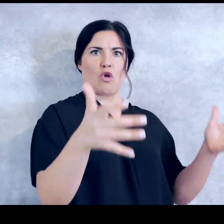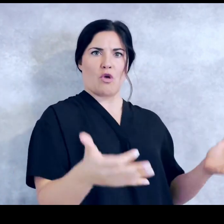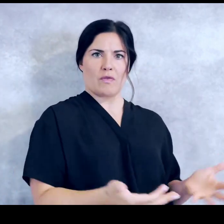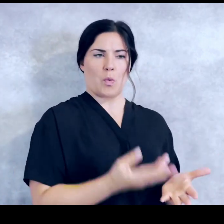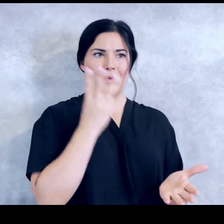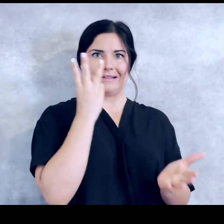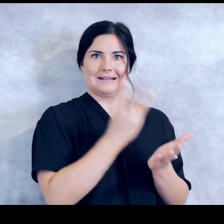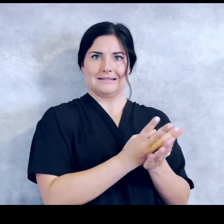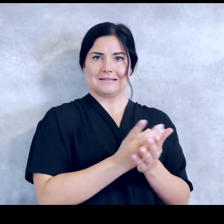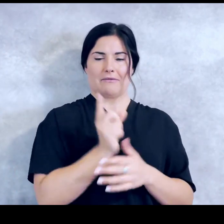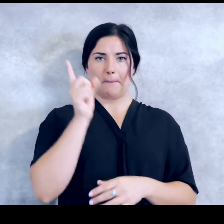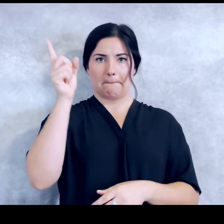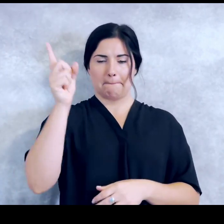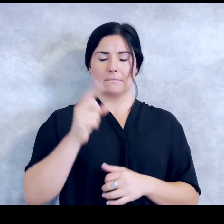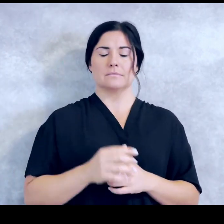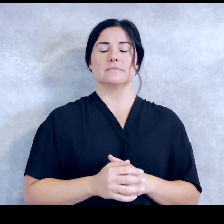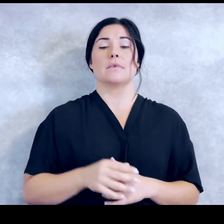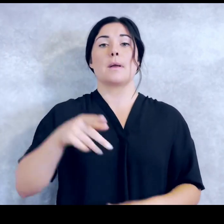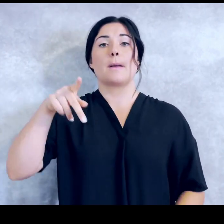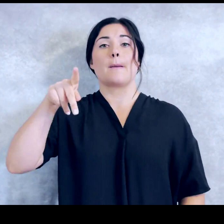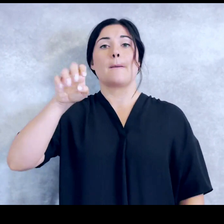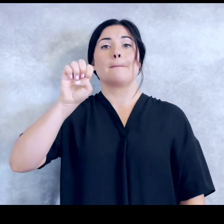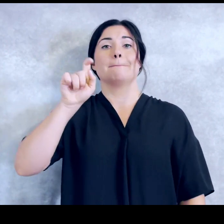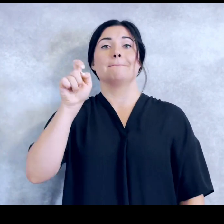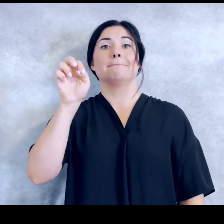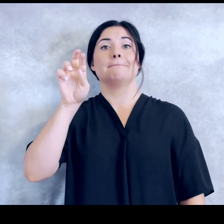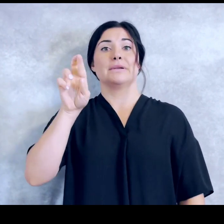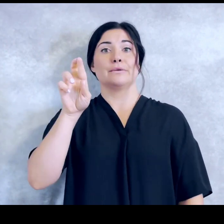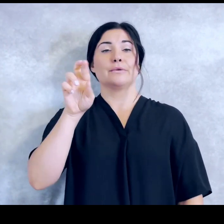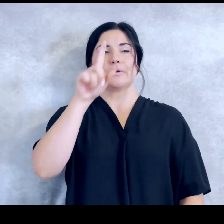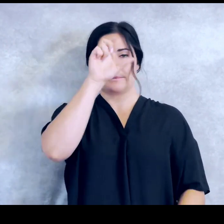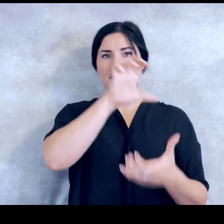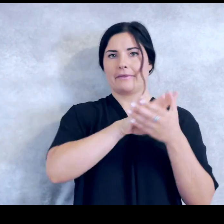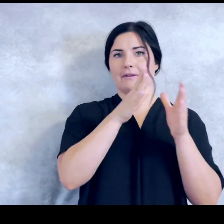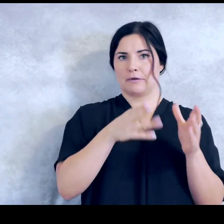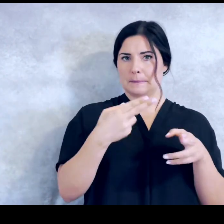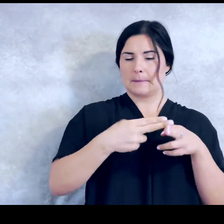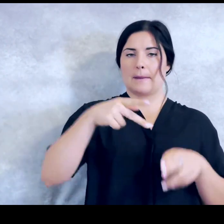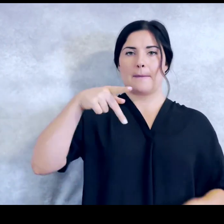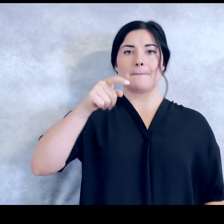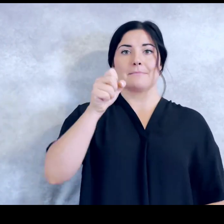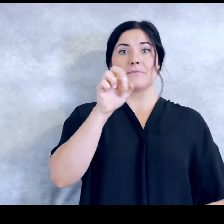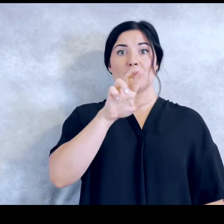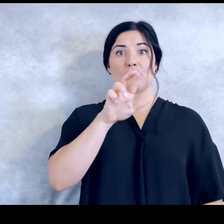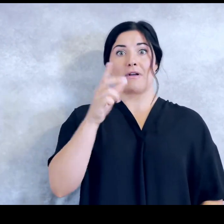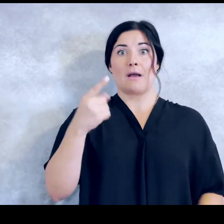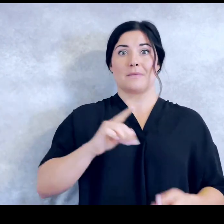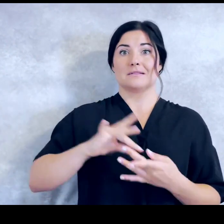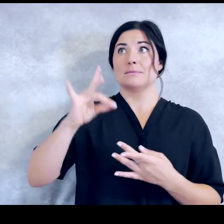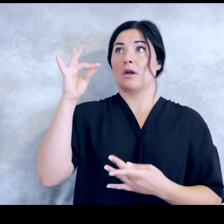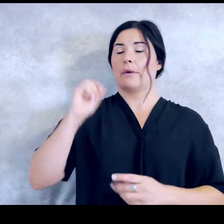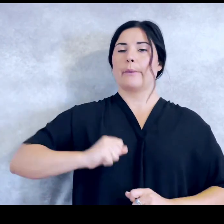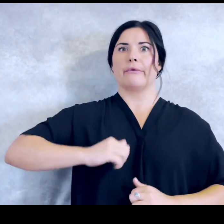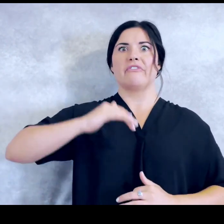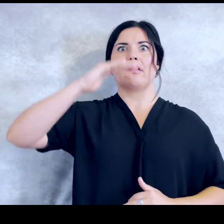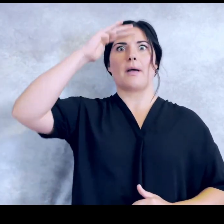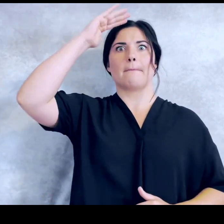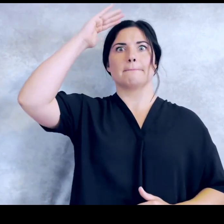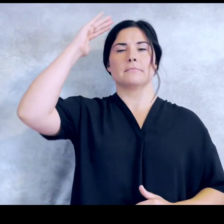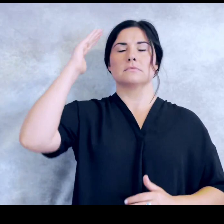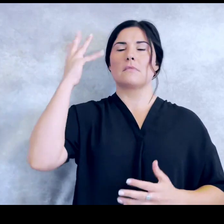of the earth. And then Peter, as one of the believers, one of the disciples, gets filled with the